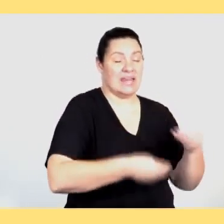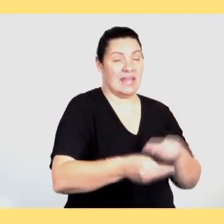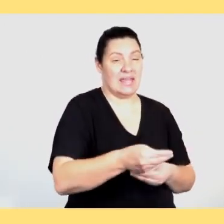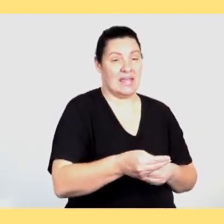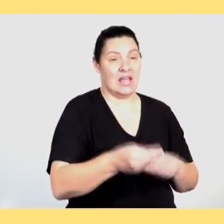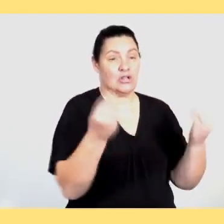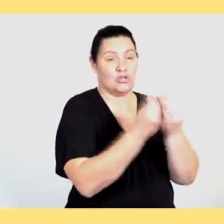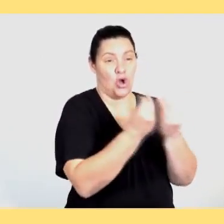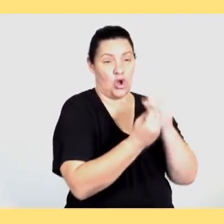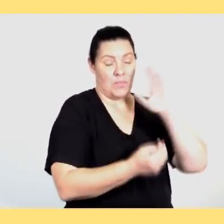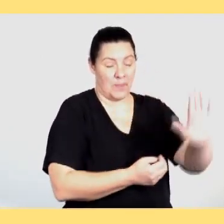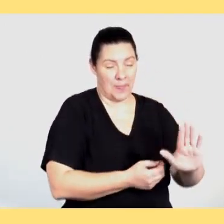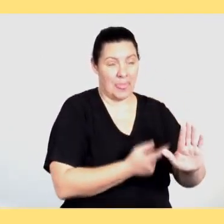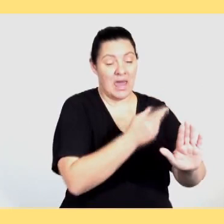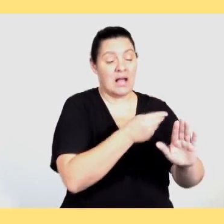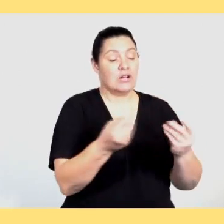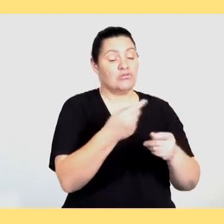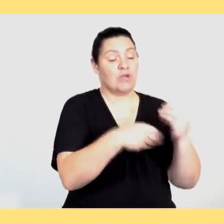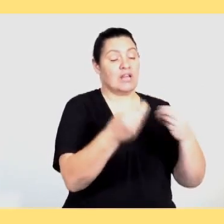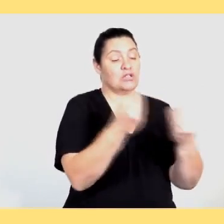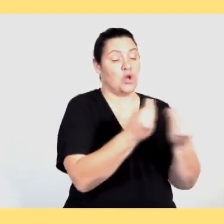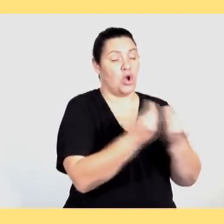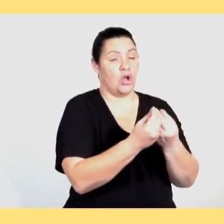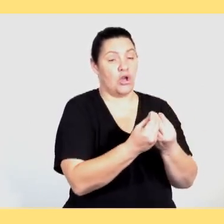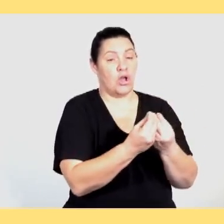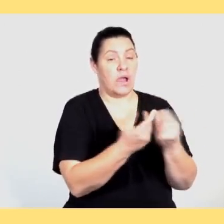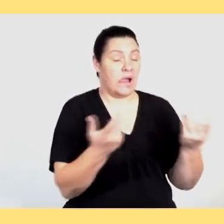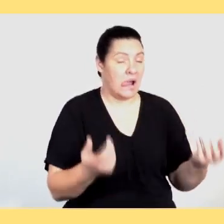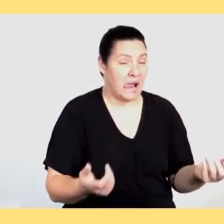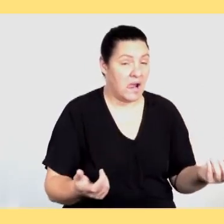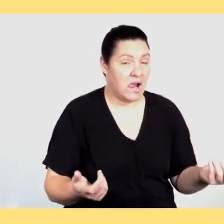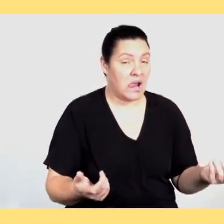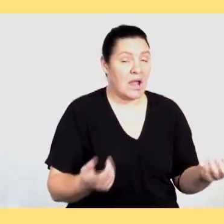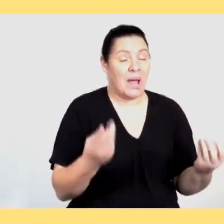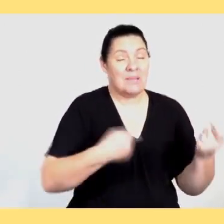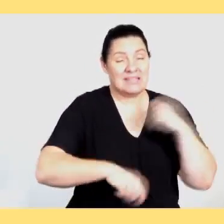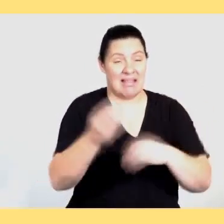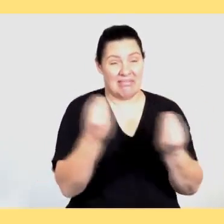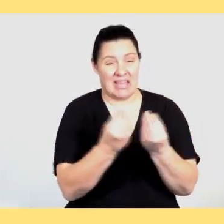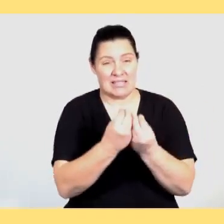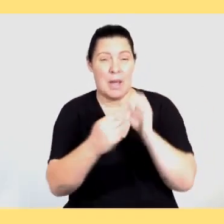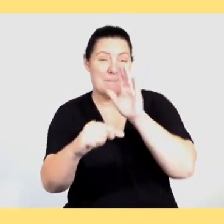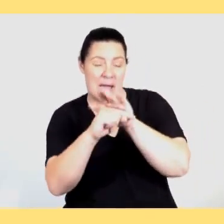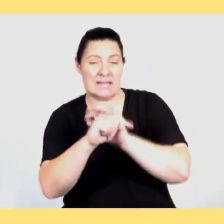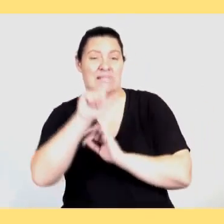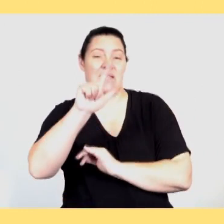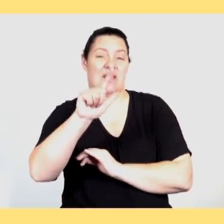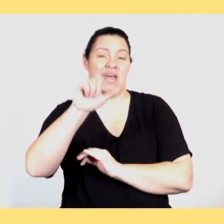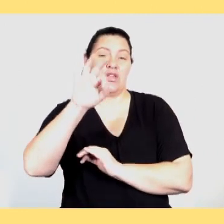trading stock. And on my trading stock, all right, I'm selling goods, so it's going to be minus